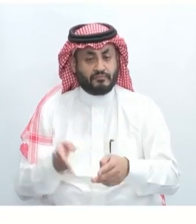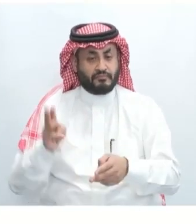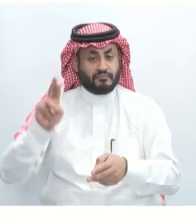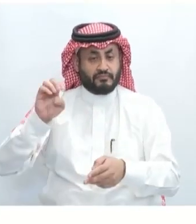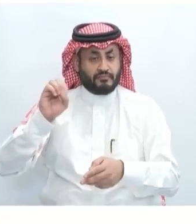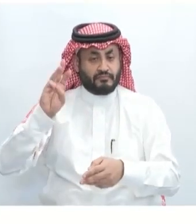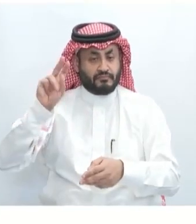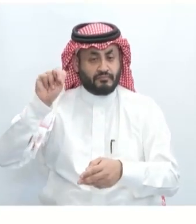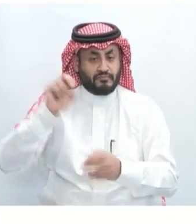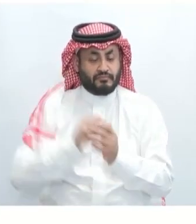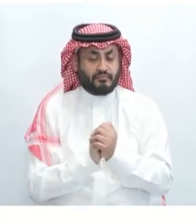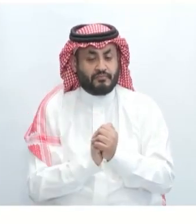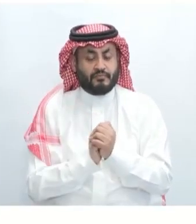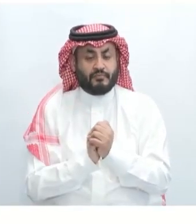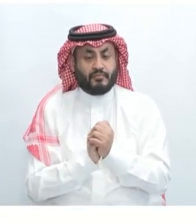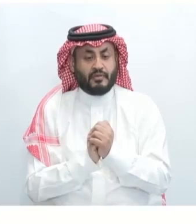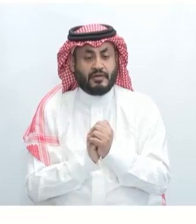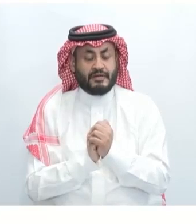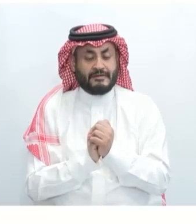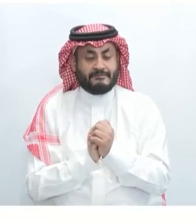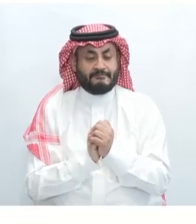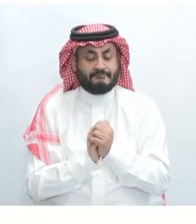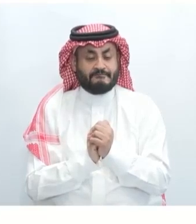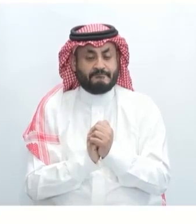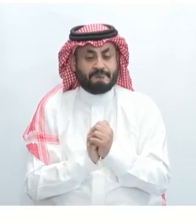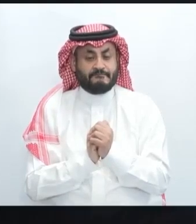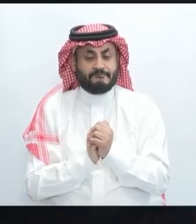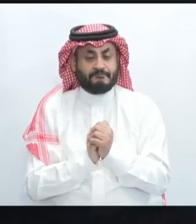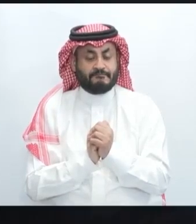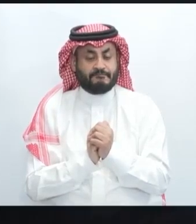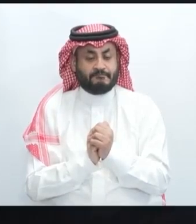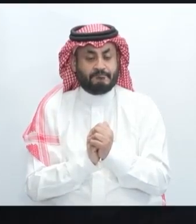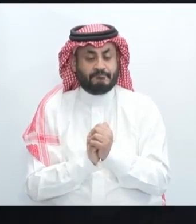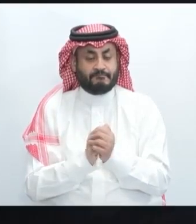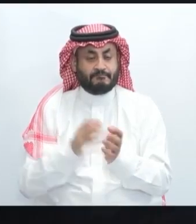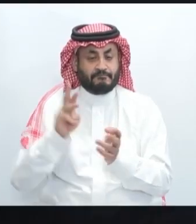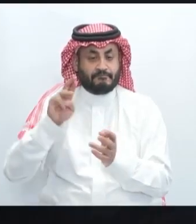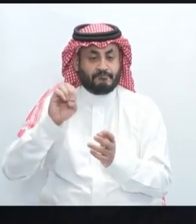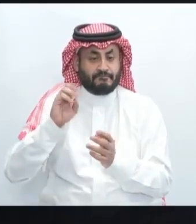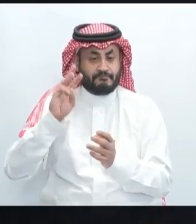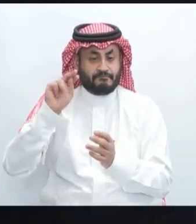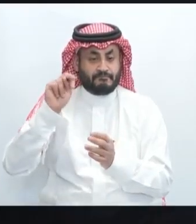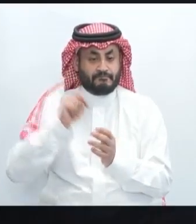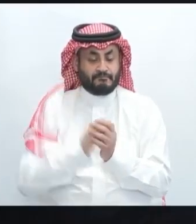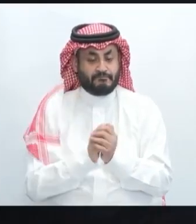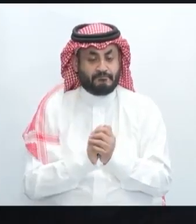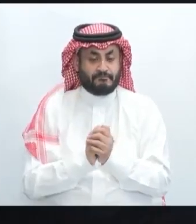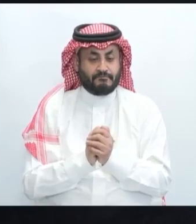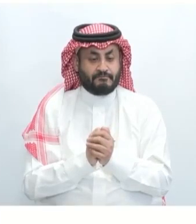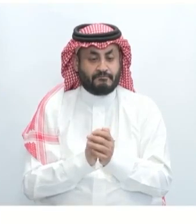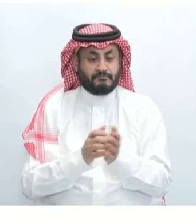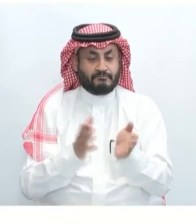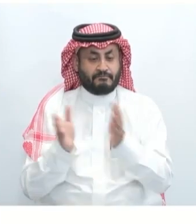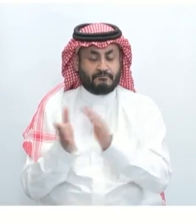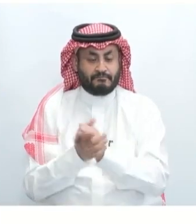what? Brown. So we have brown books. We have brown books. Excellent. Okay, now